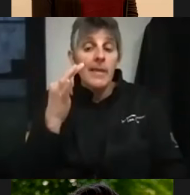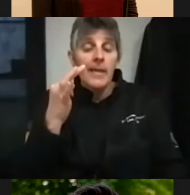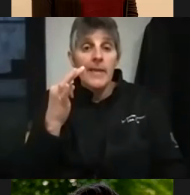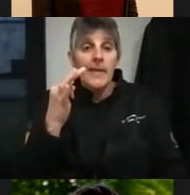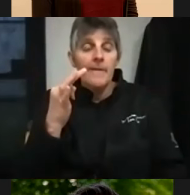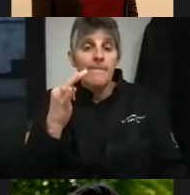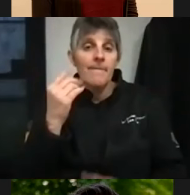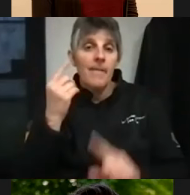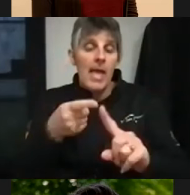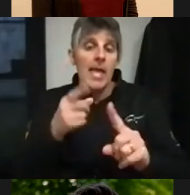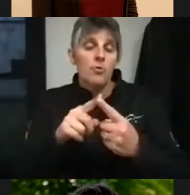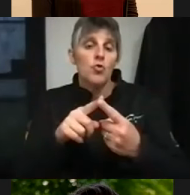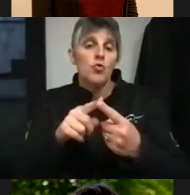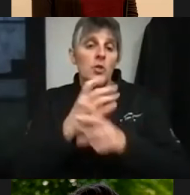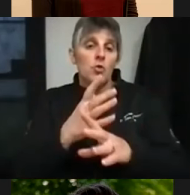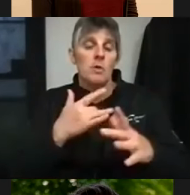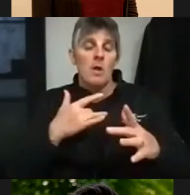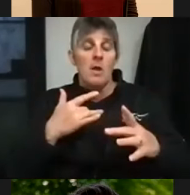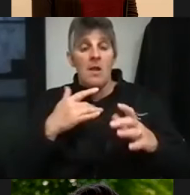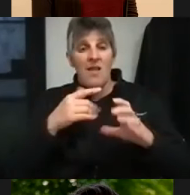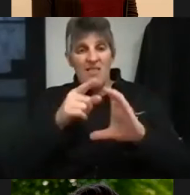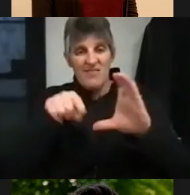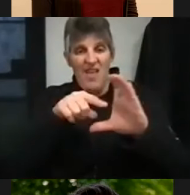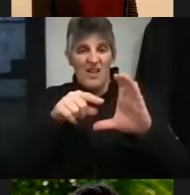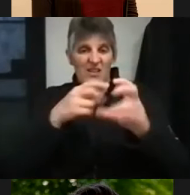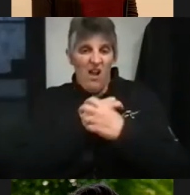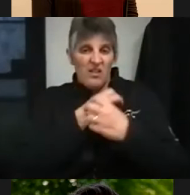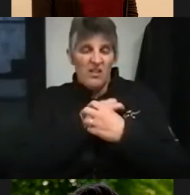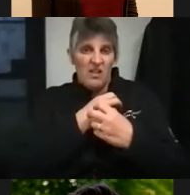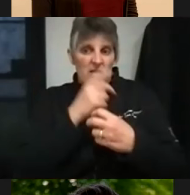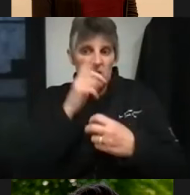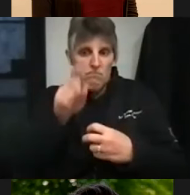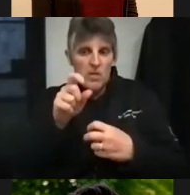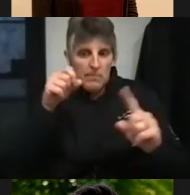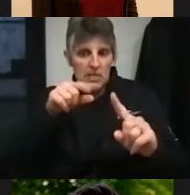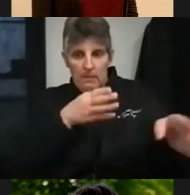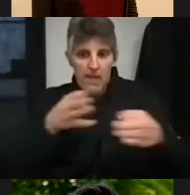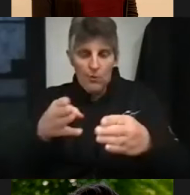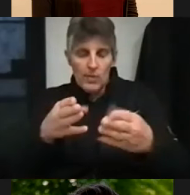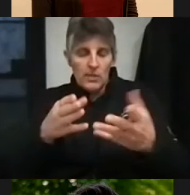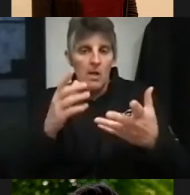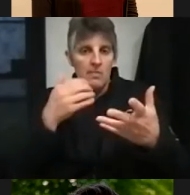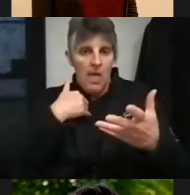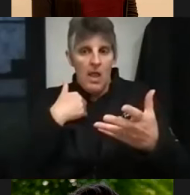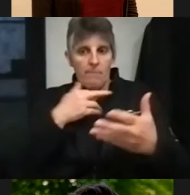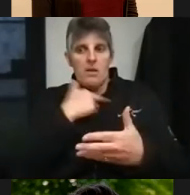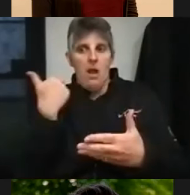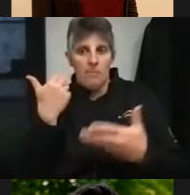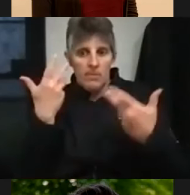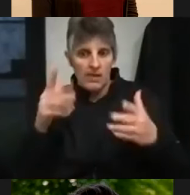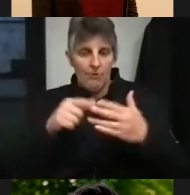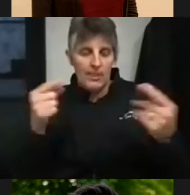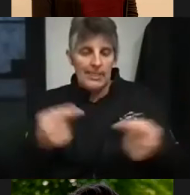AMD-induced excitotoxicity kills RGCs, there must be signaling pathways that have been compromised after this